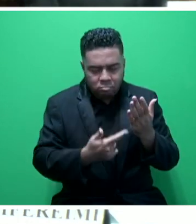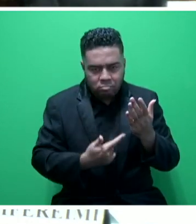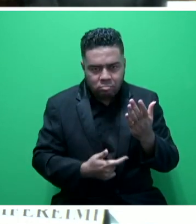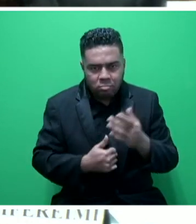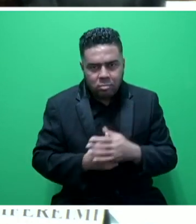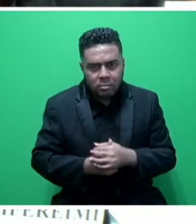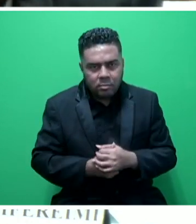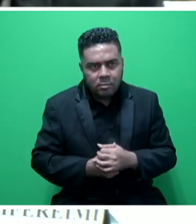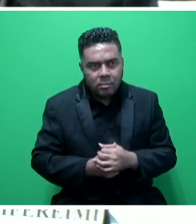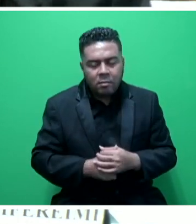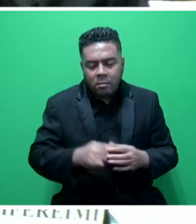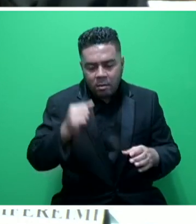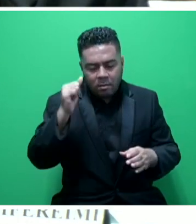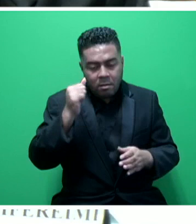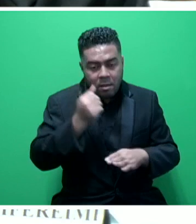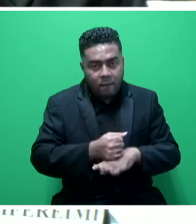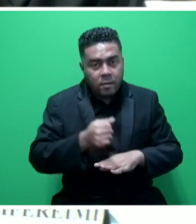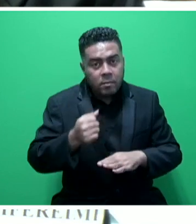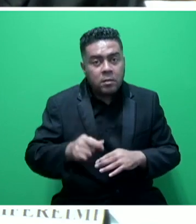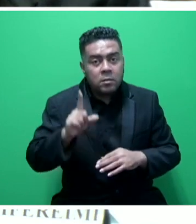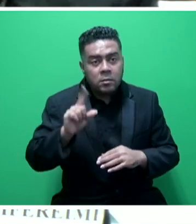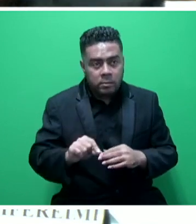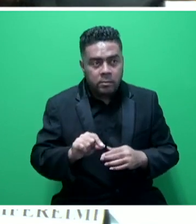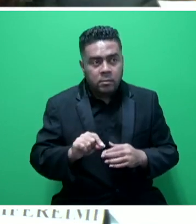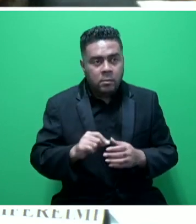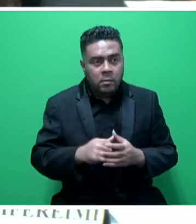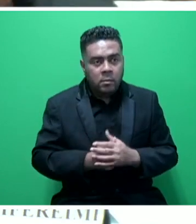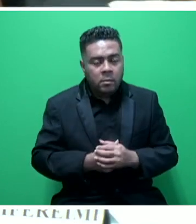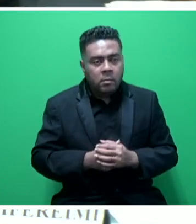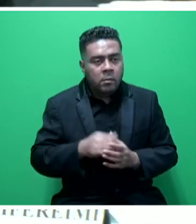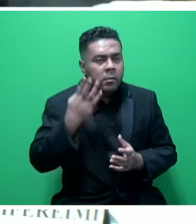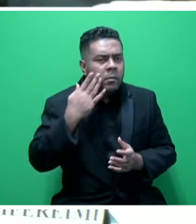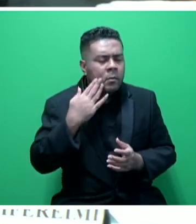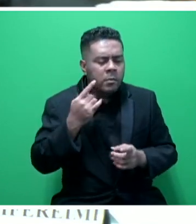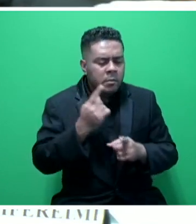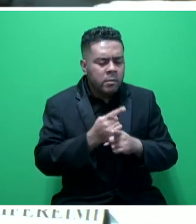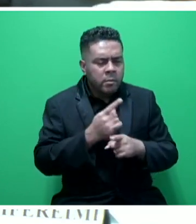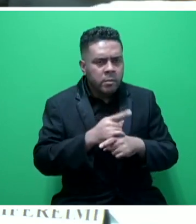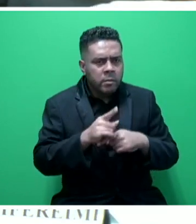that government is doing when it comes to